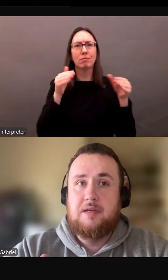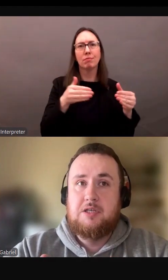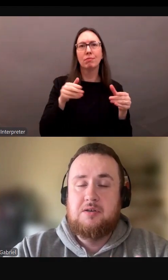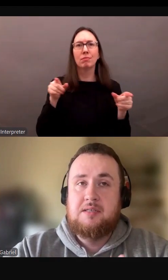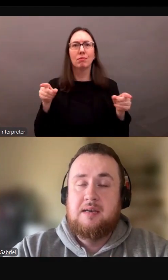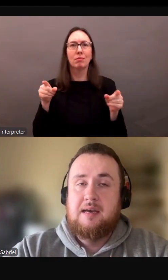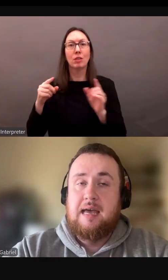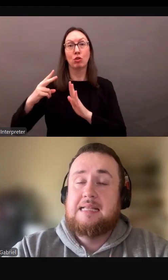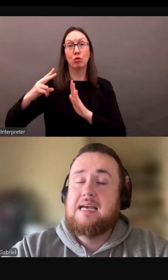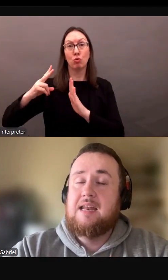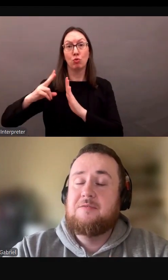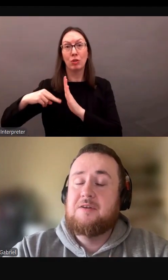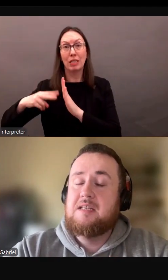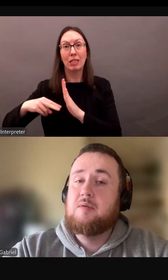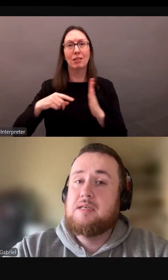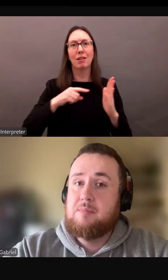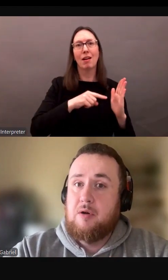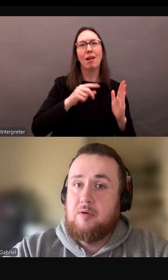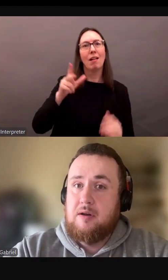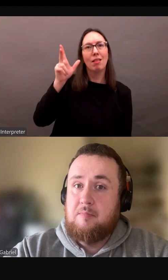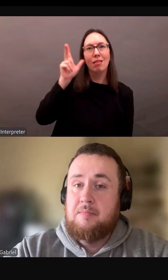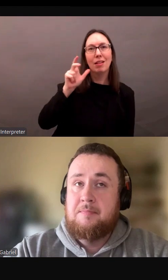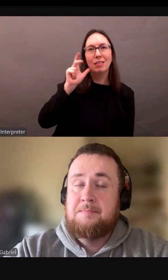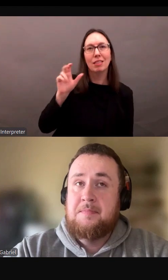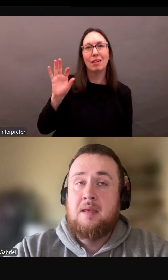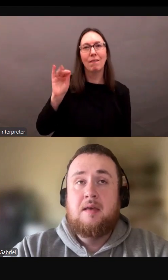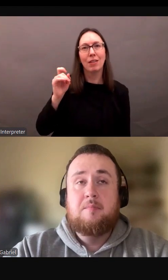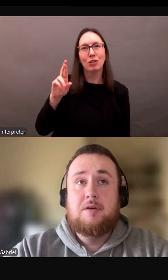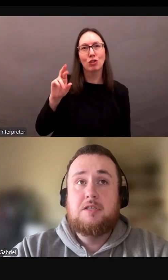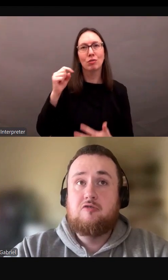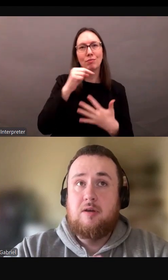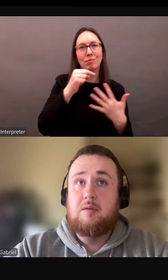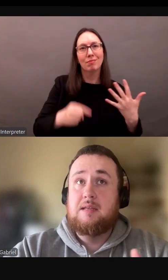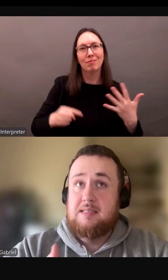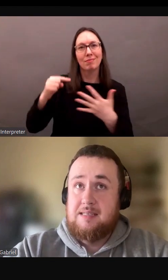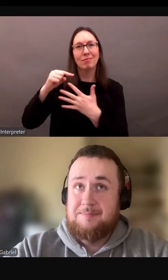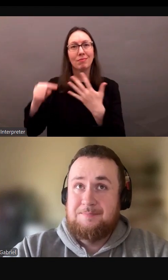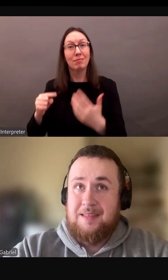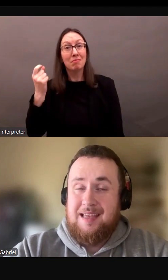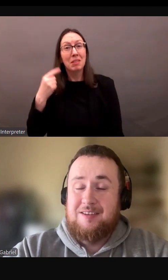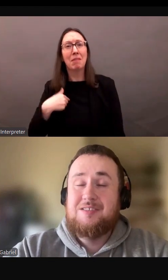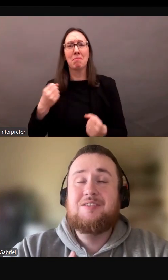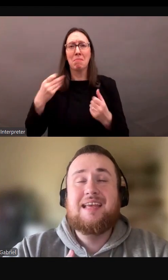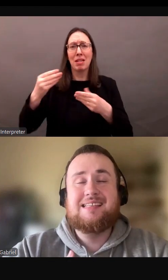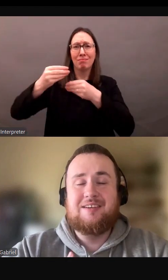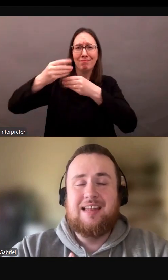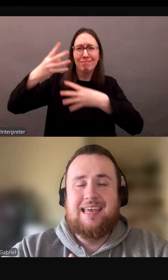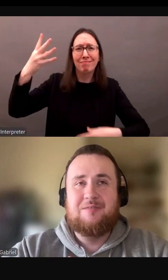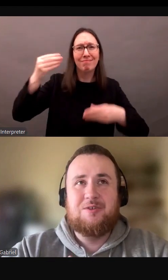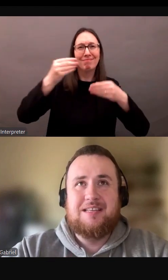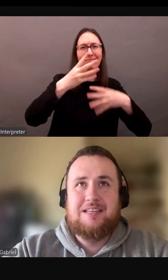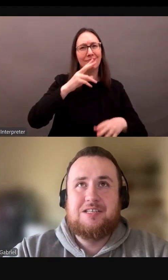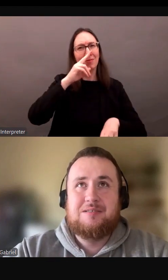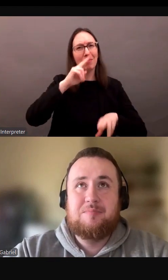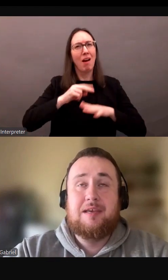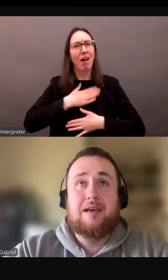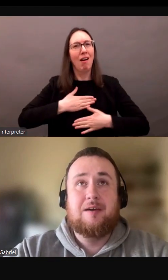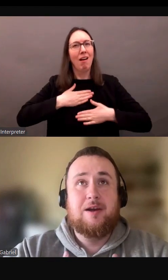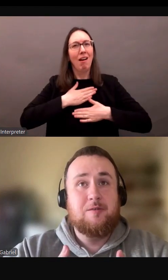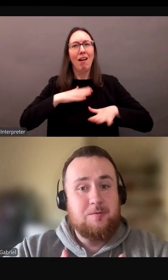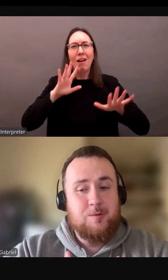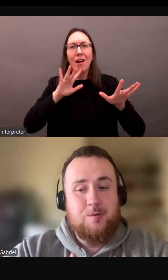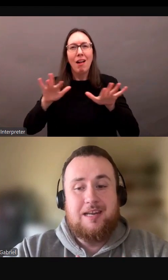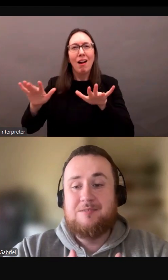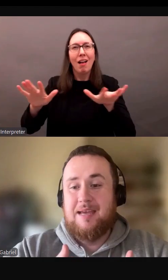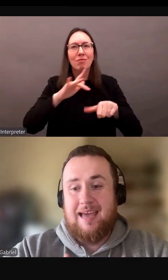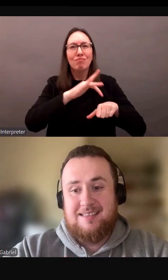wonderful features. It's kind of fun to explore them. But throughout this, there's two things I would like everyone to just be aware